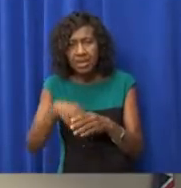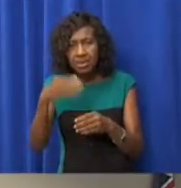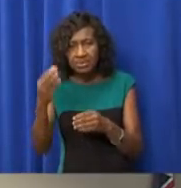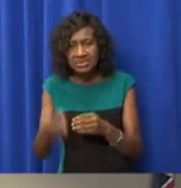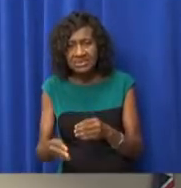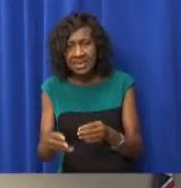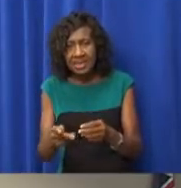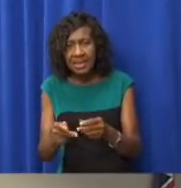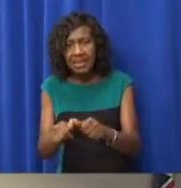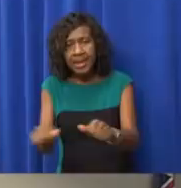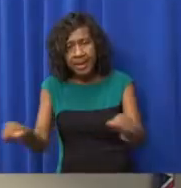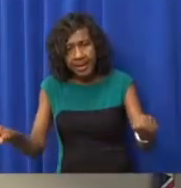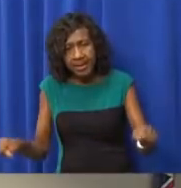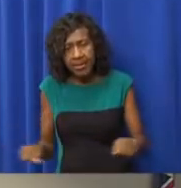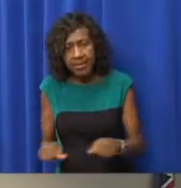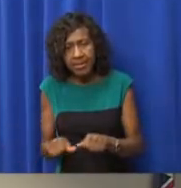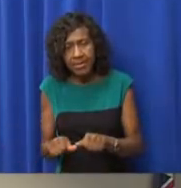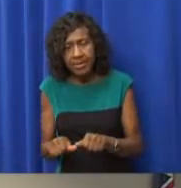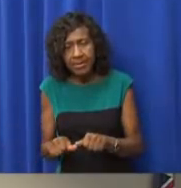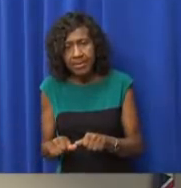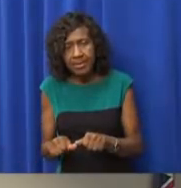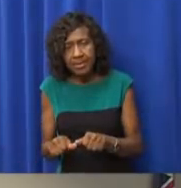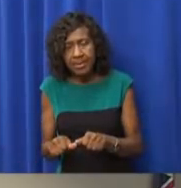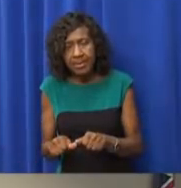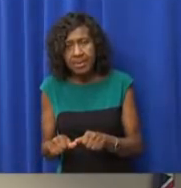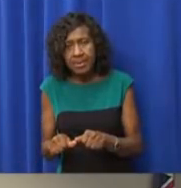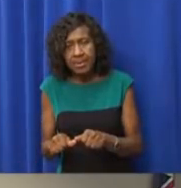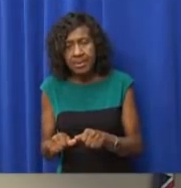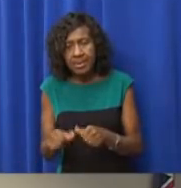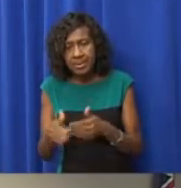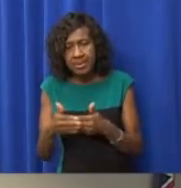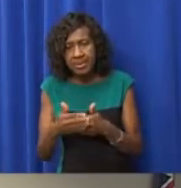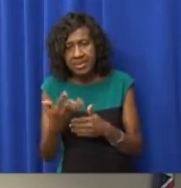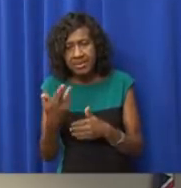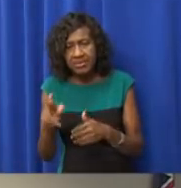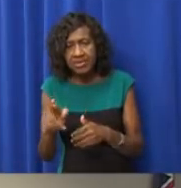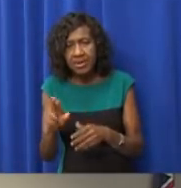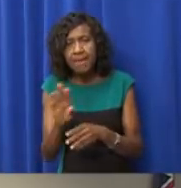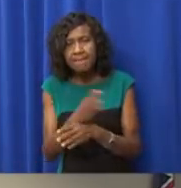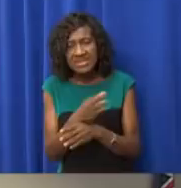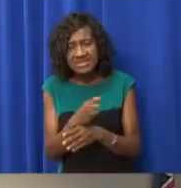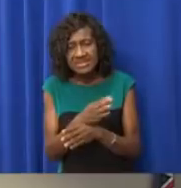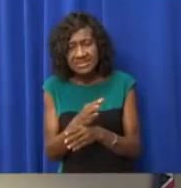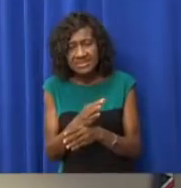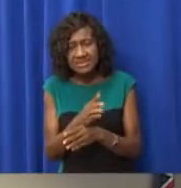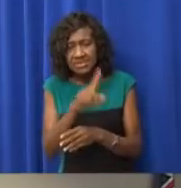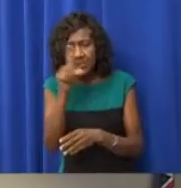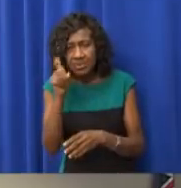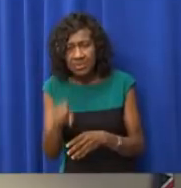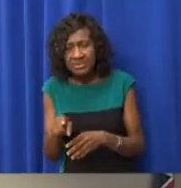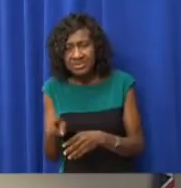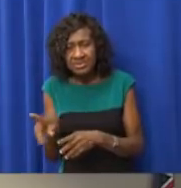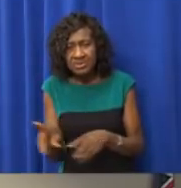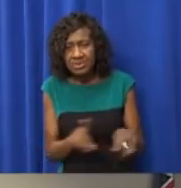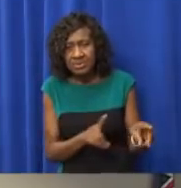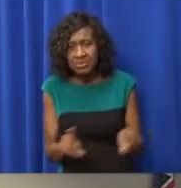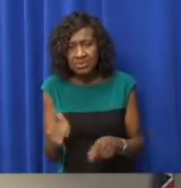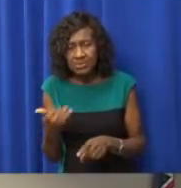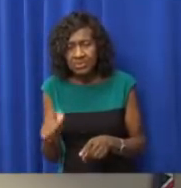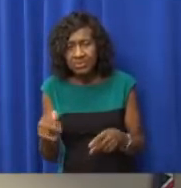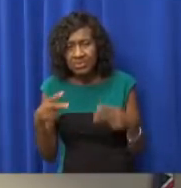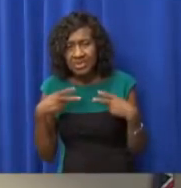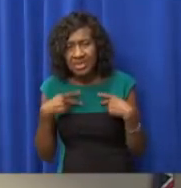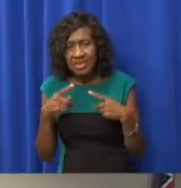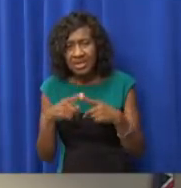dine and I guess serve alcohol on the outside. Do they have to go through the planning process? Do they now have to change maybe